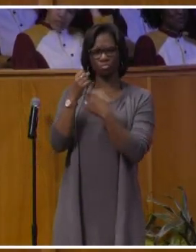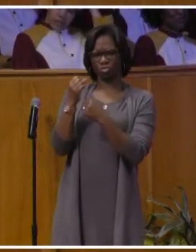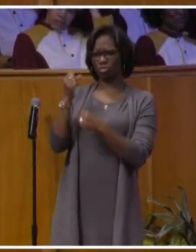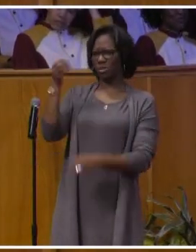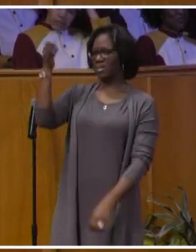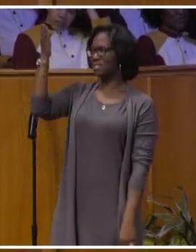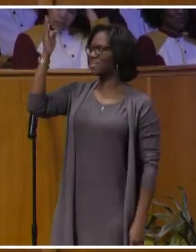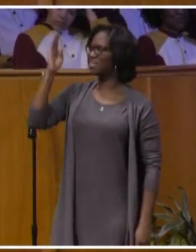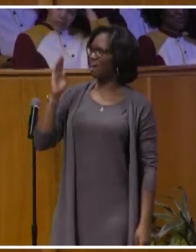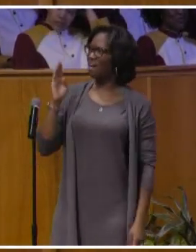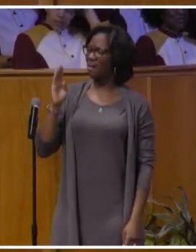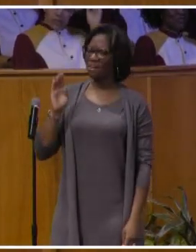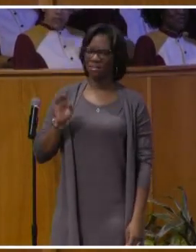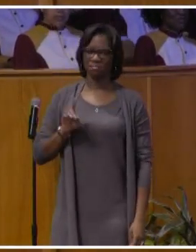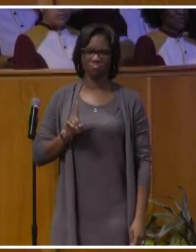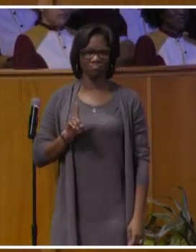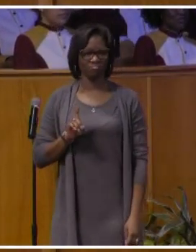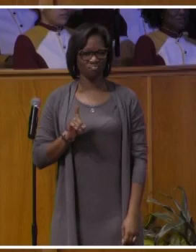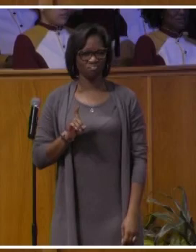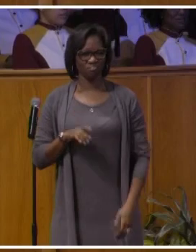trust God?